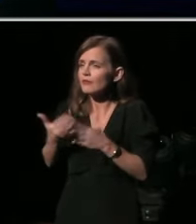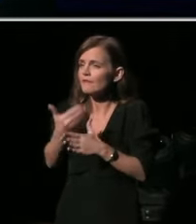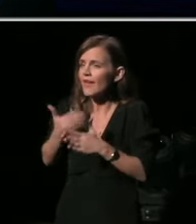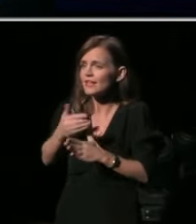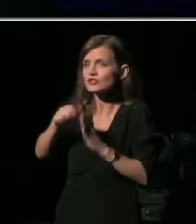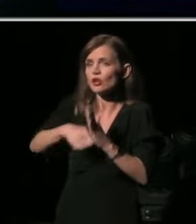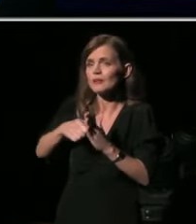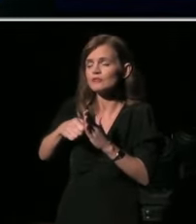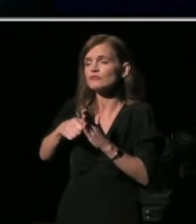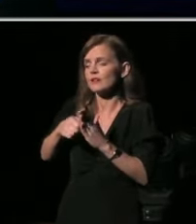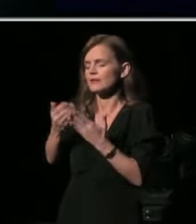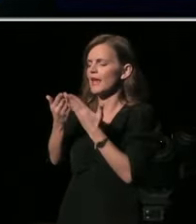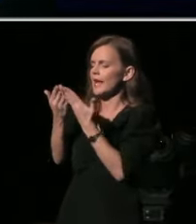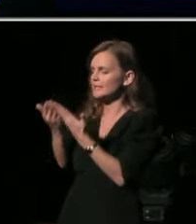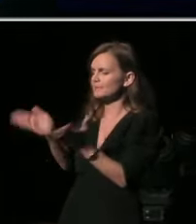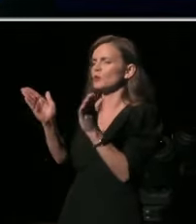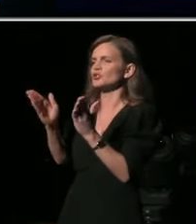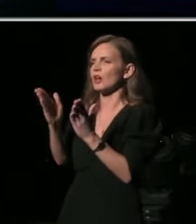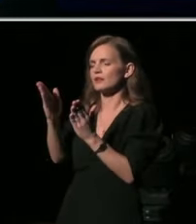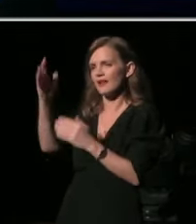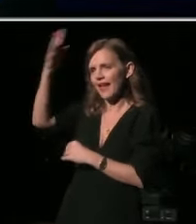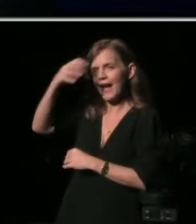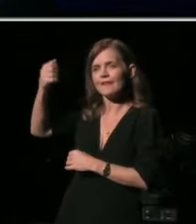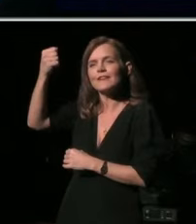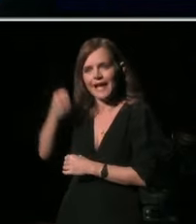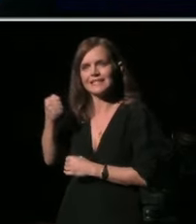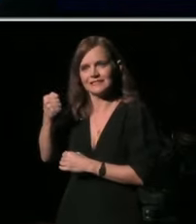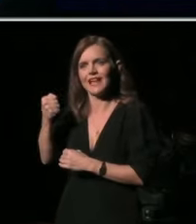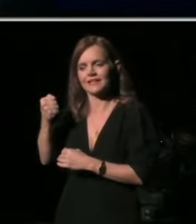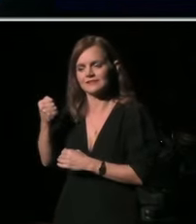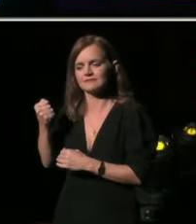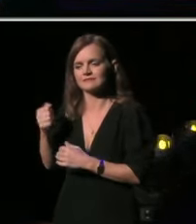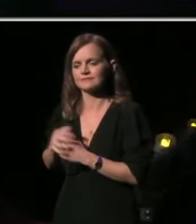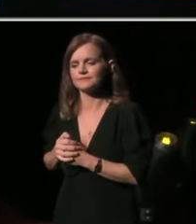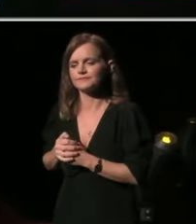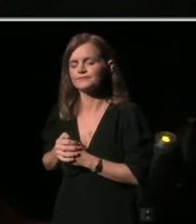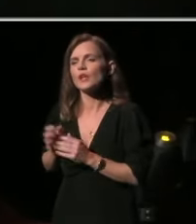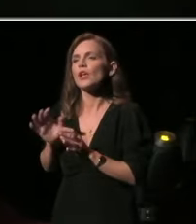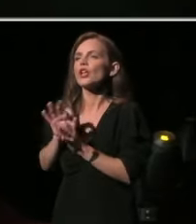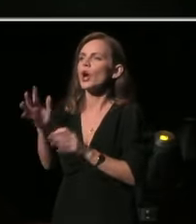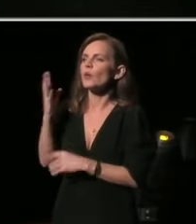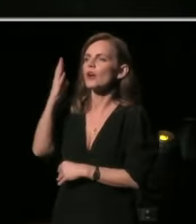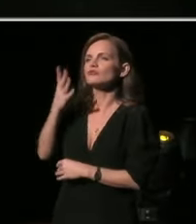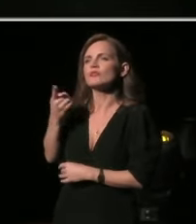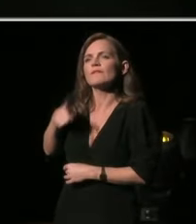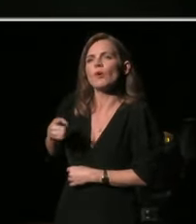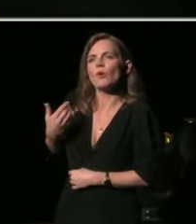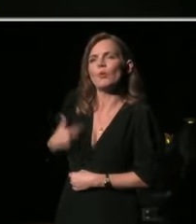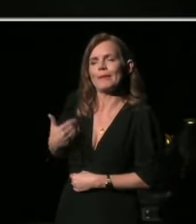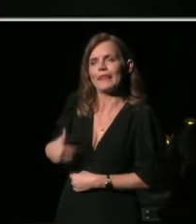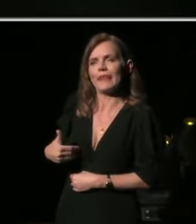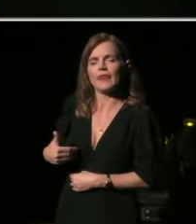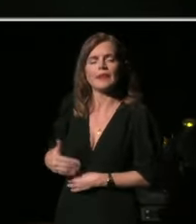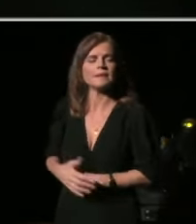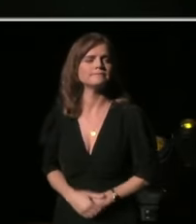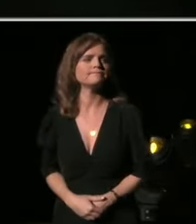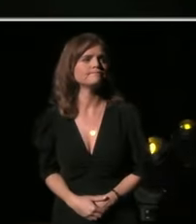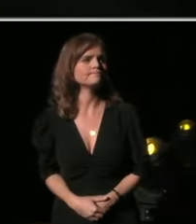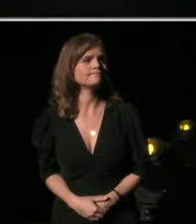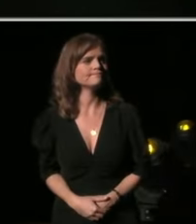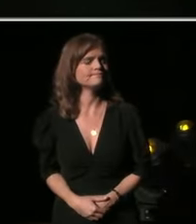to Exposure. Afghanistan, no country for women. Please welcome on stage undercover